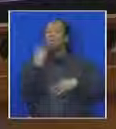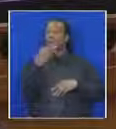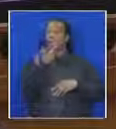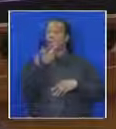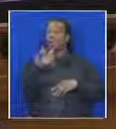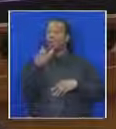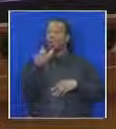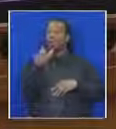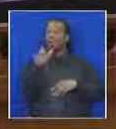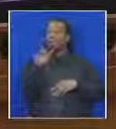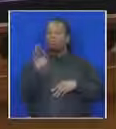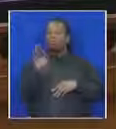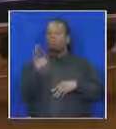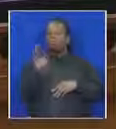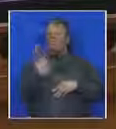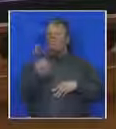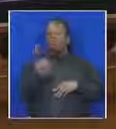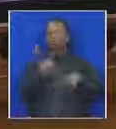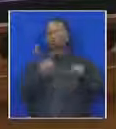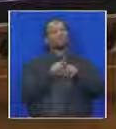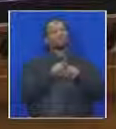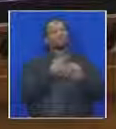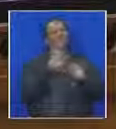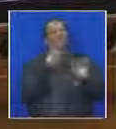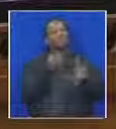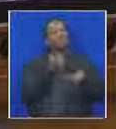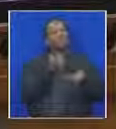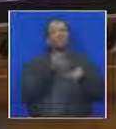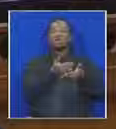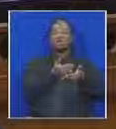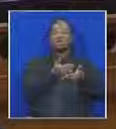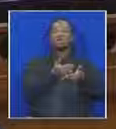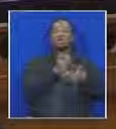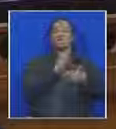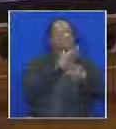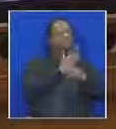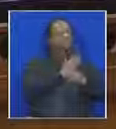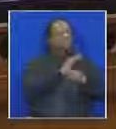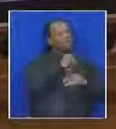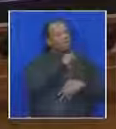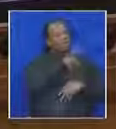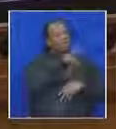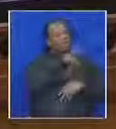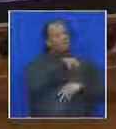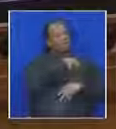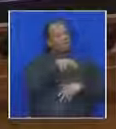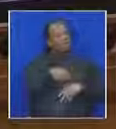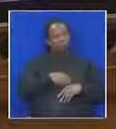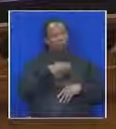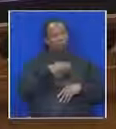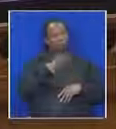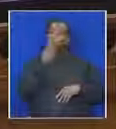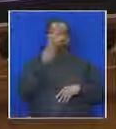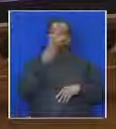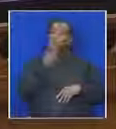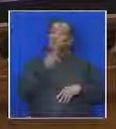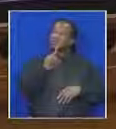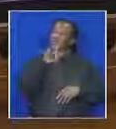defend one of theirs at the expense of the country. They are showing South Africans a middle